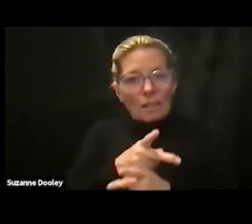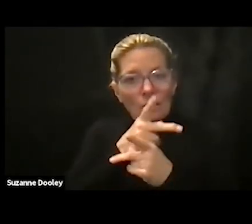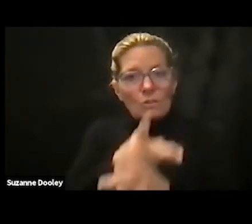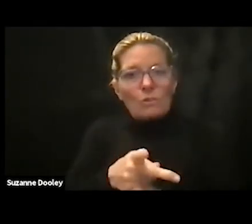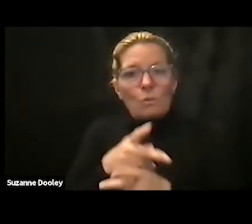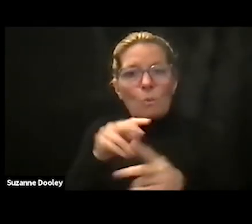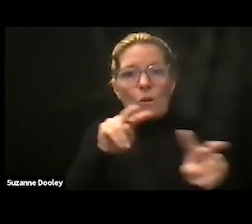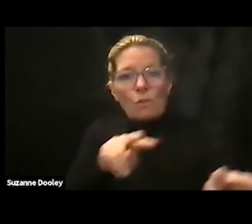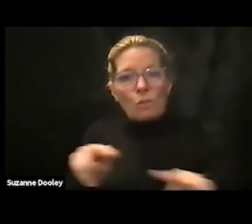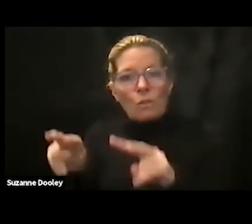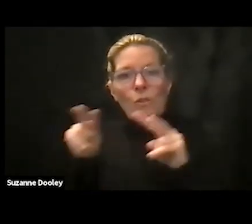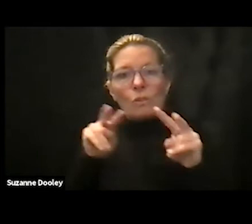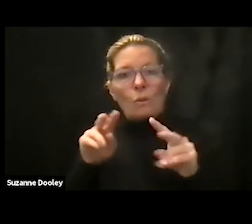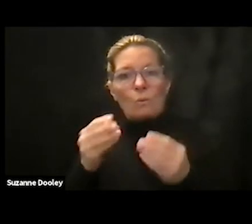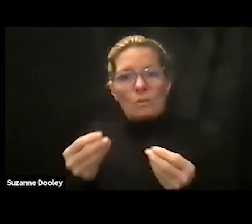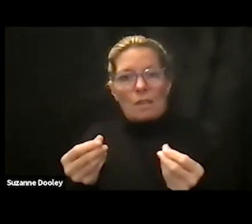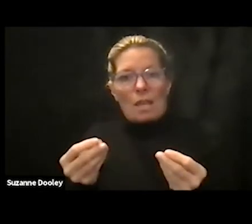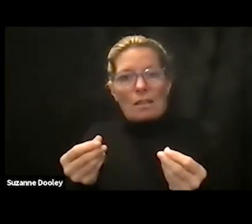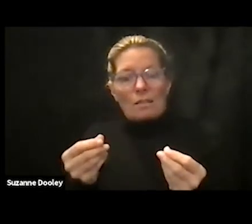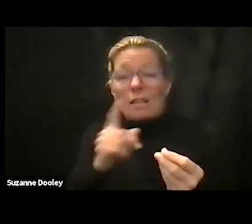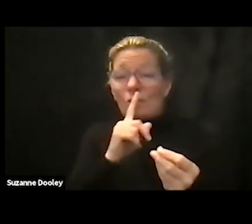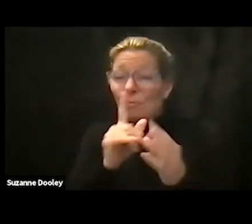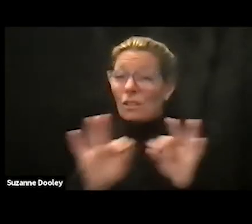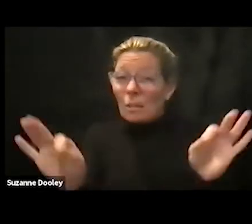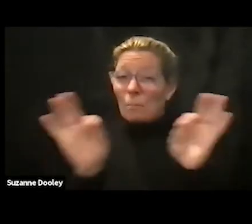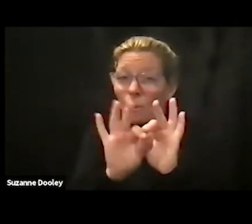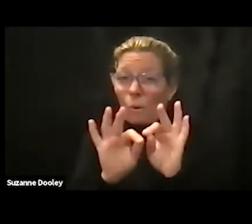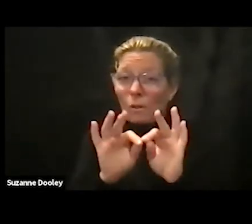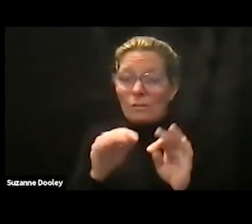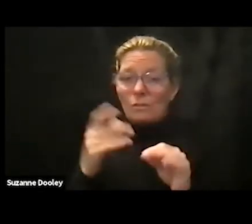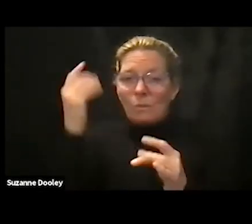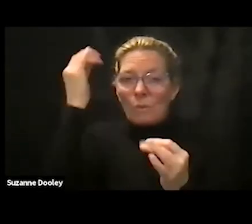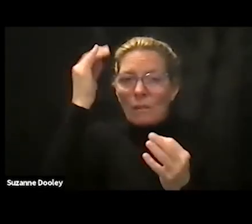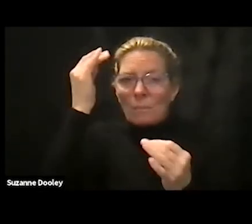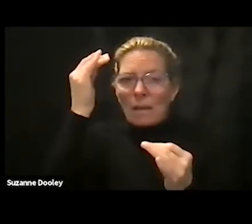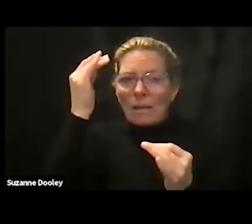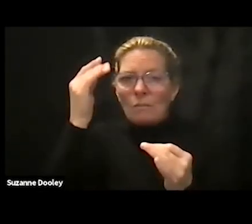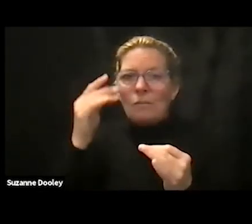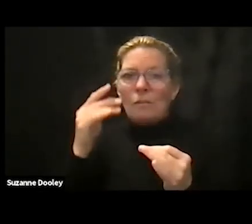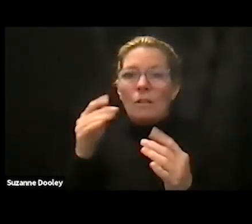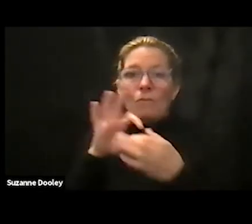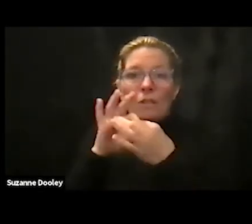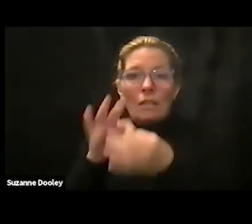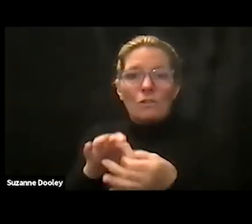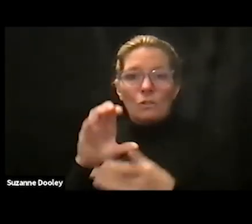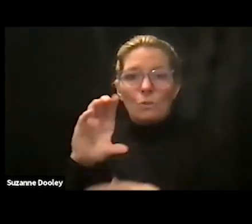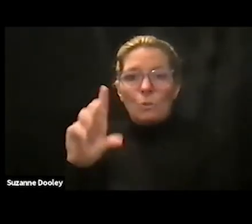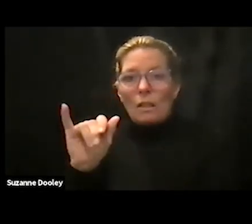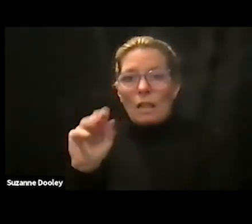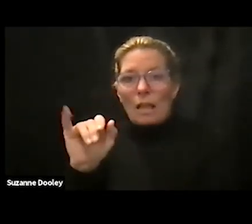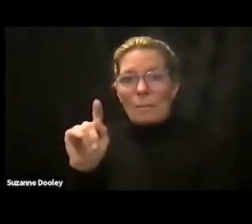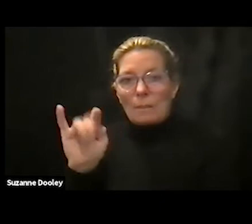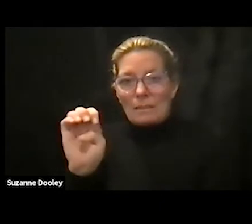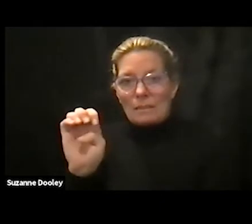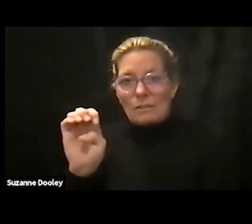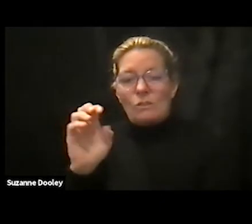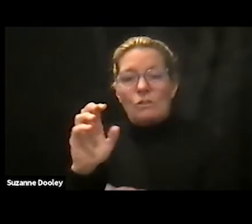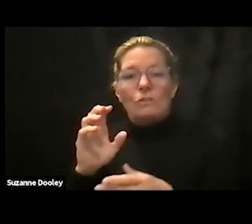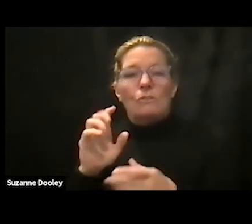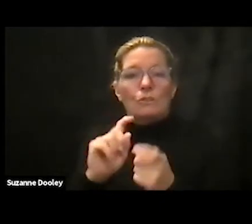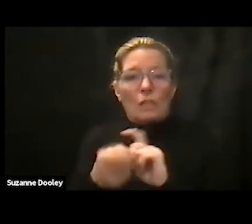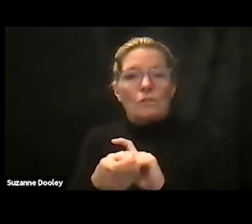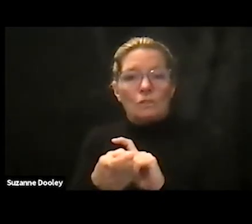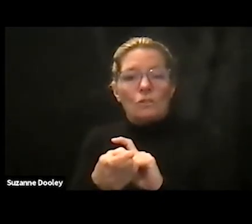lands. And that's really important to think about as we're talking about climate change. But, you